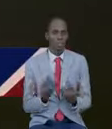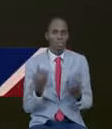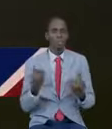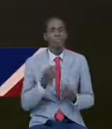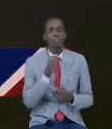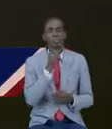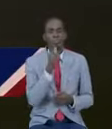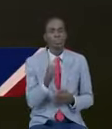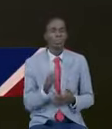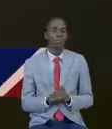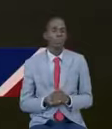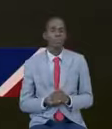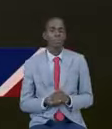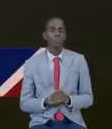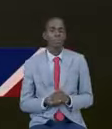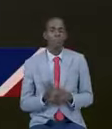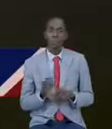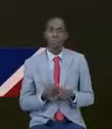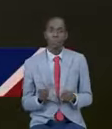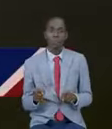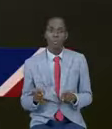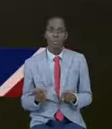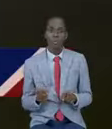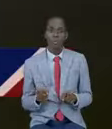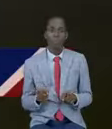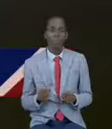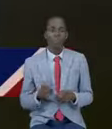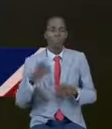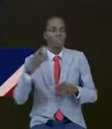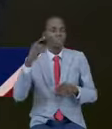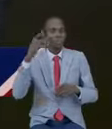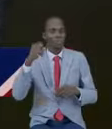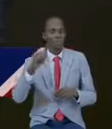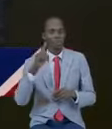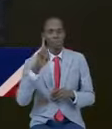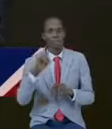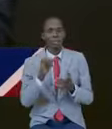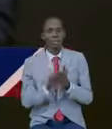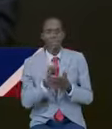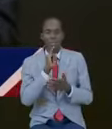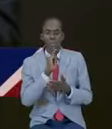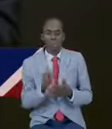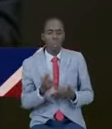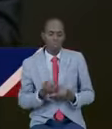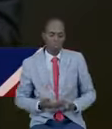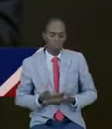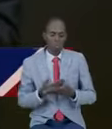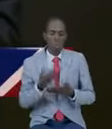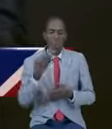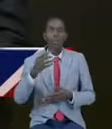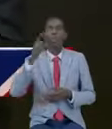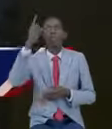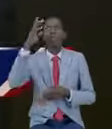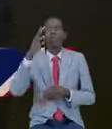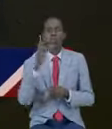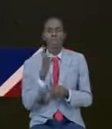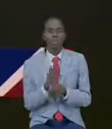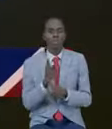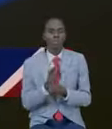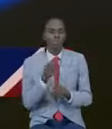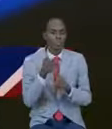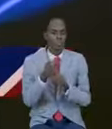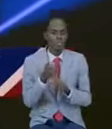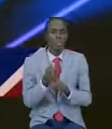not. But he that is begotten of God keepeth himself, and